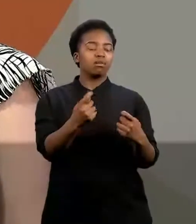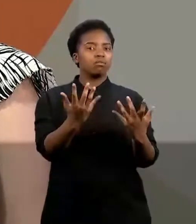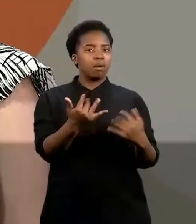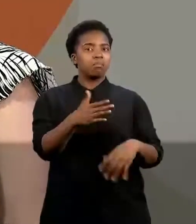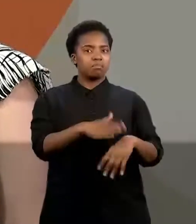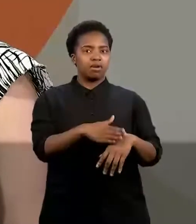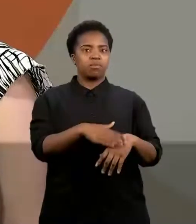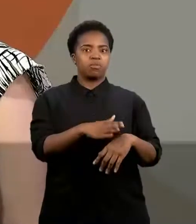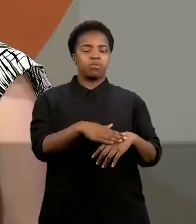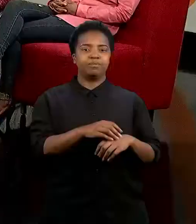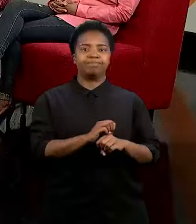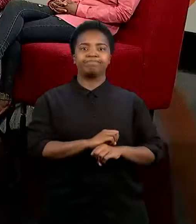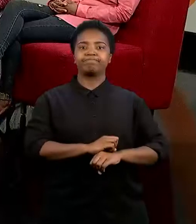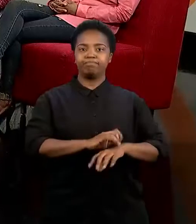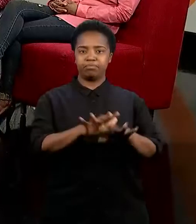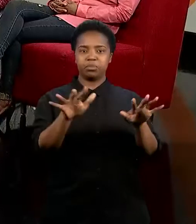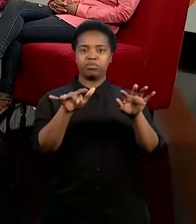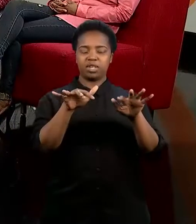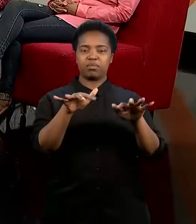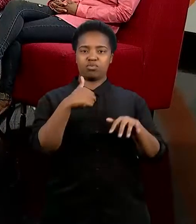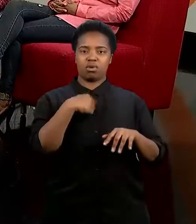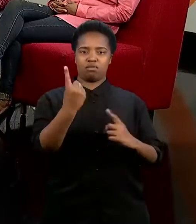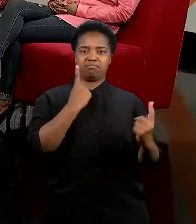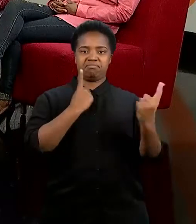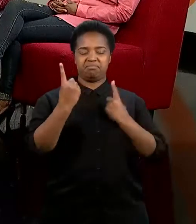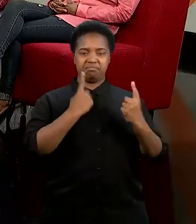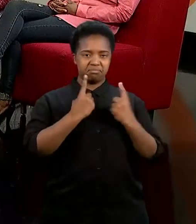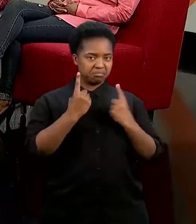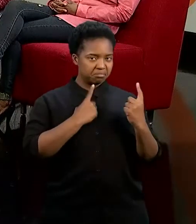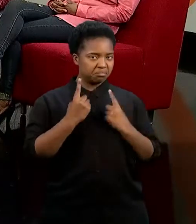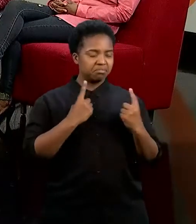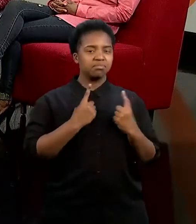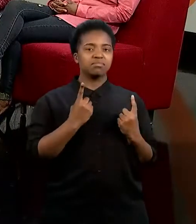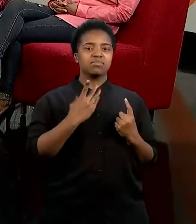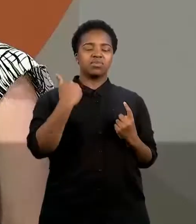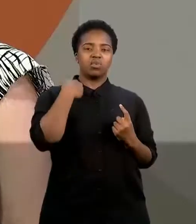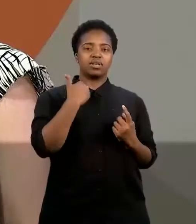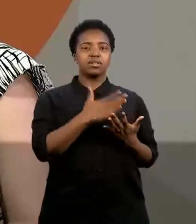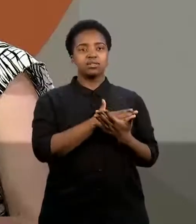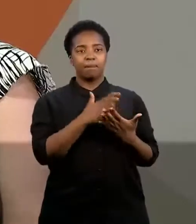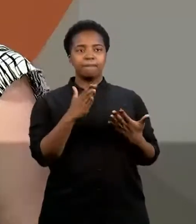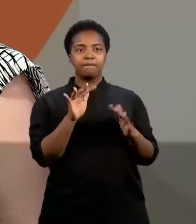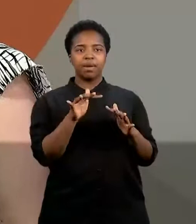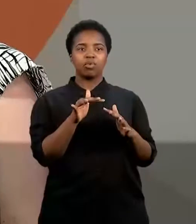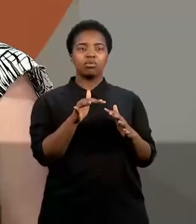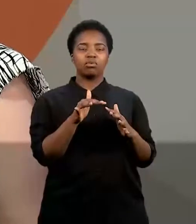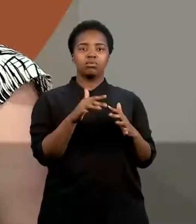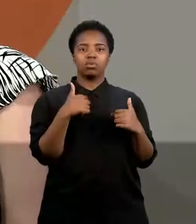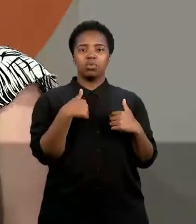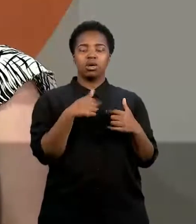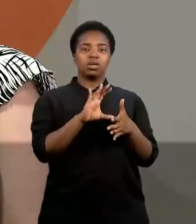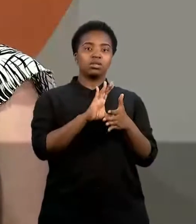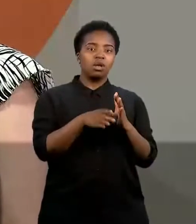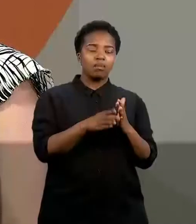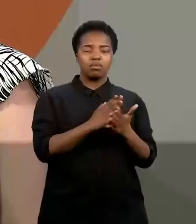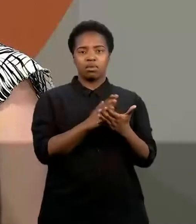grown, and I've had interaction with people who are not exactly like me or exactly